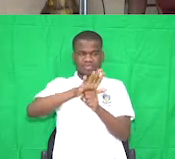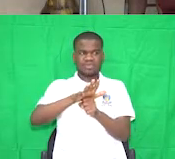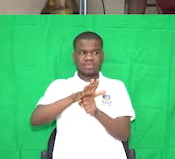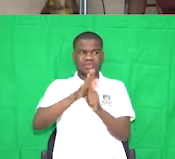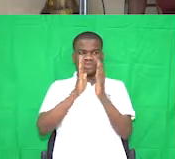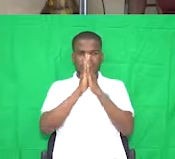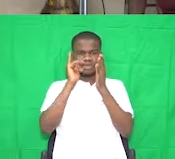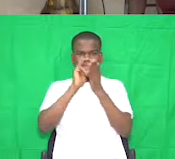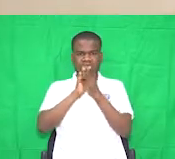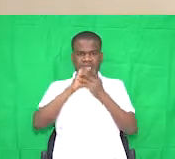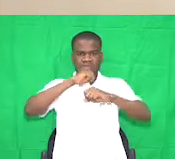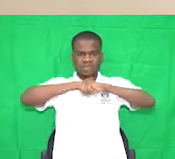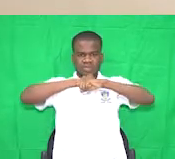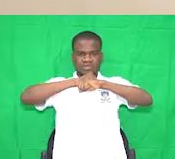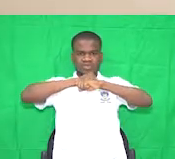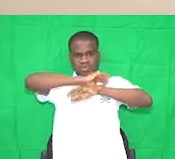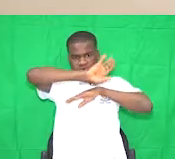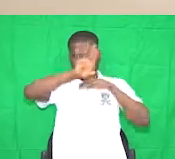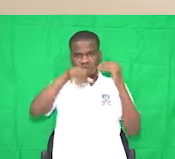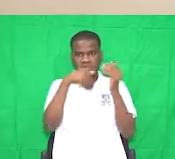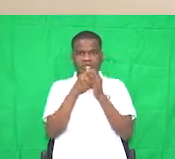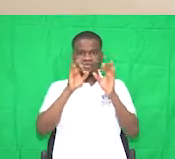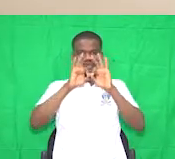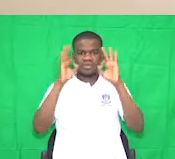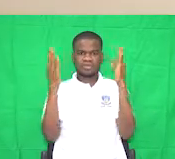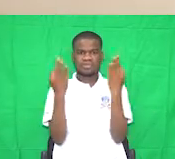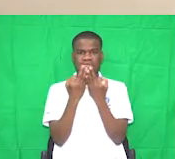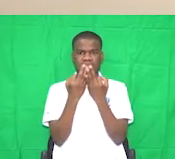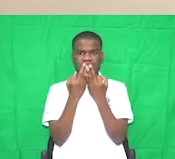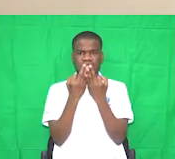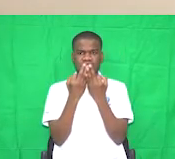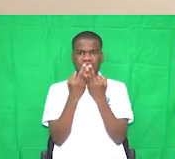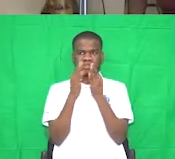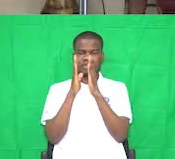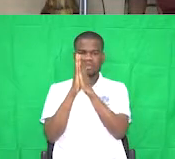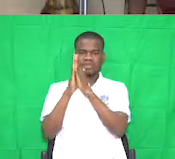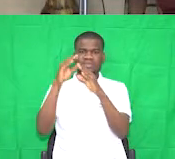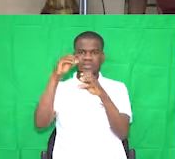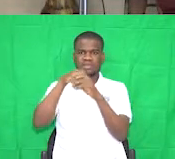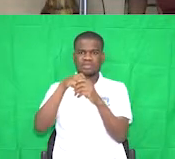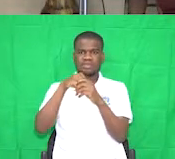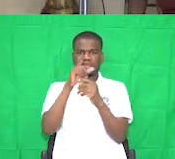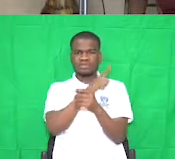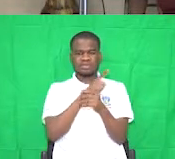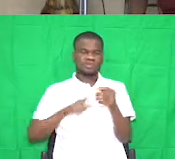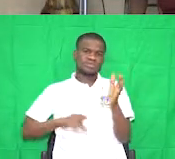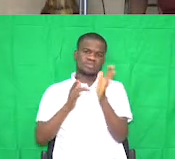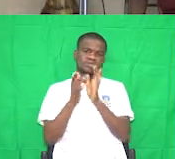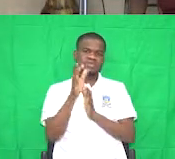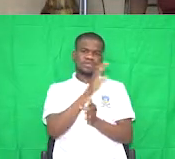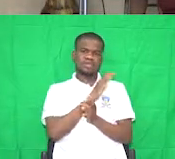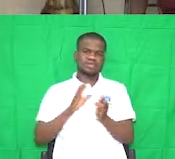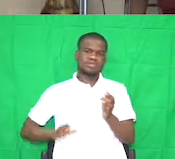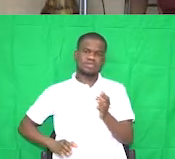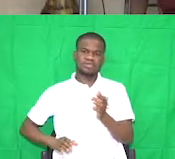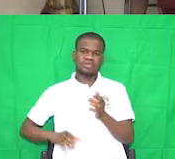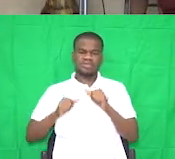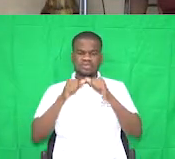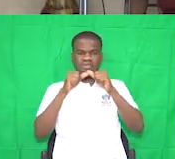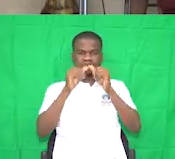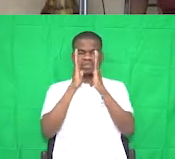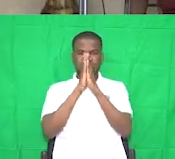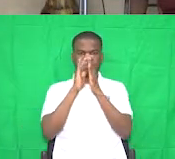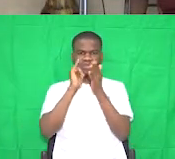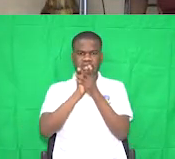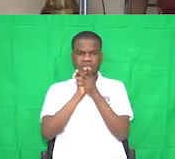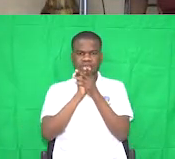are praying that you protect every family. This we ask in the name of our Lord Jesus Christ. We